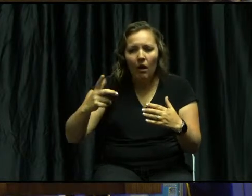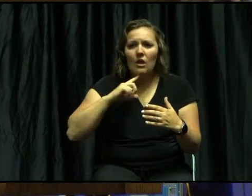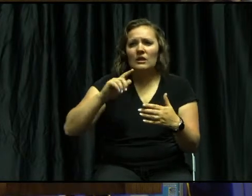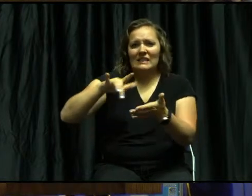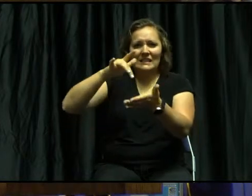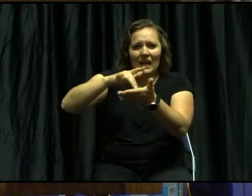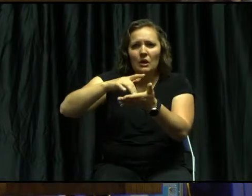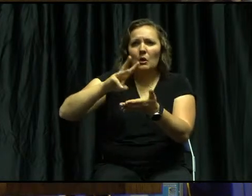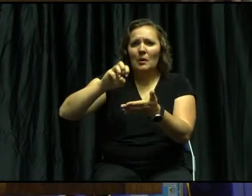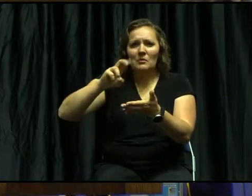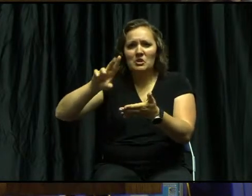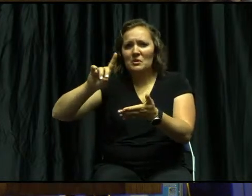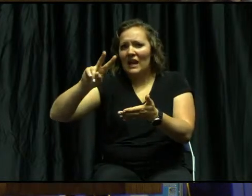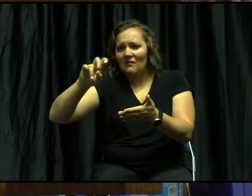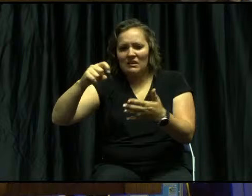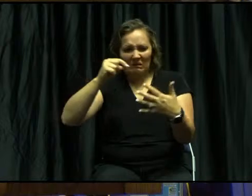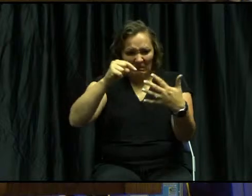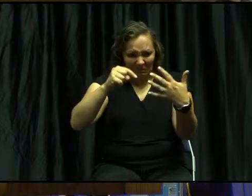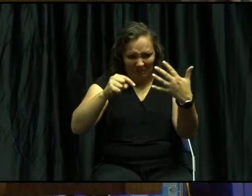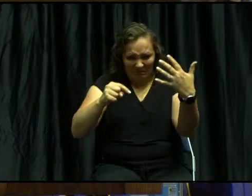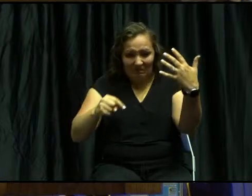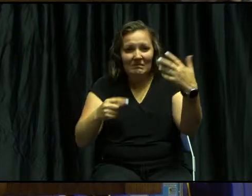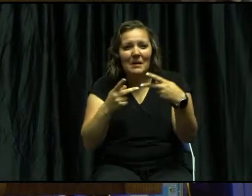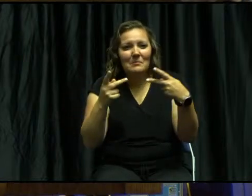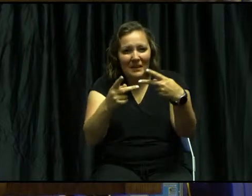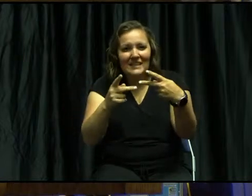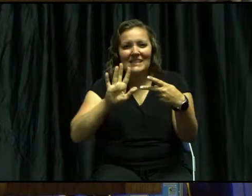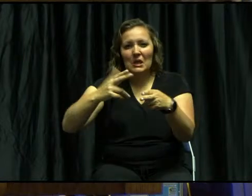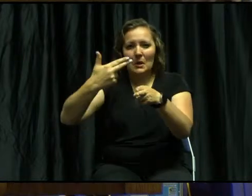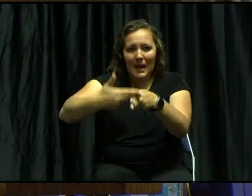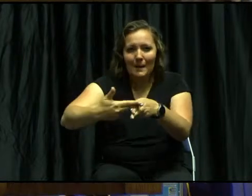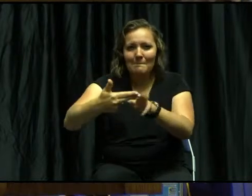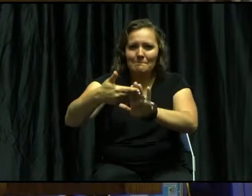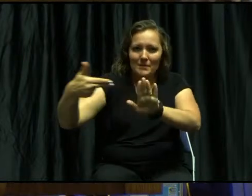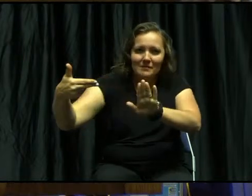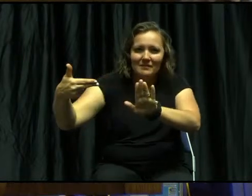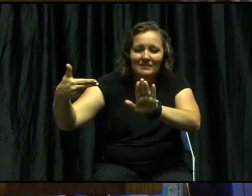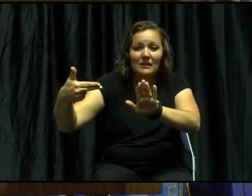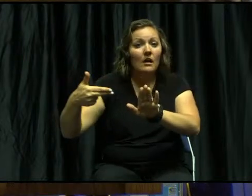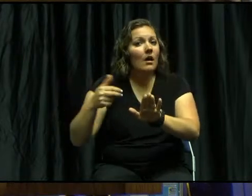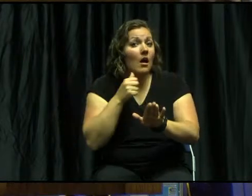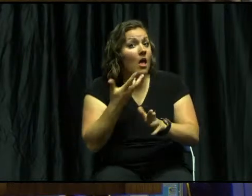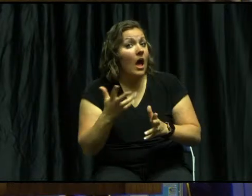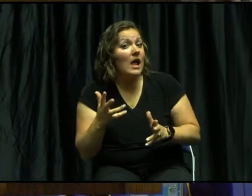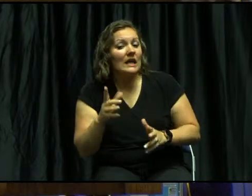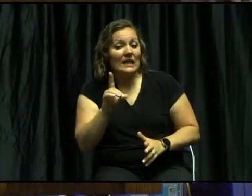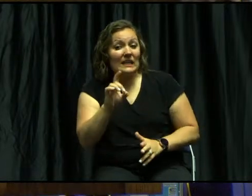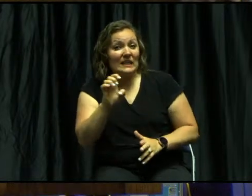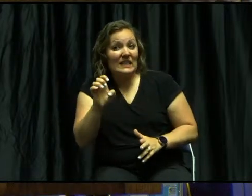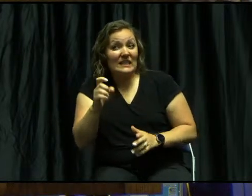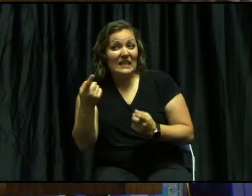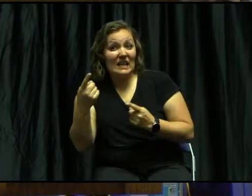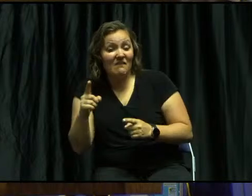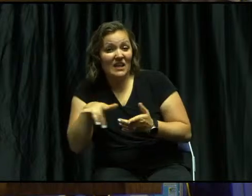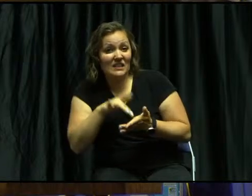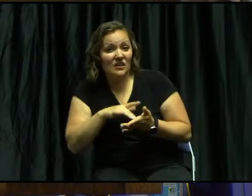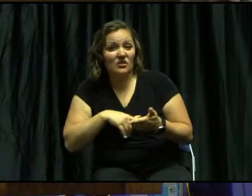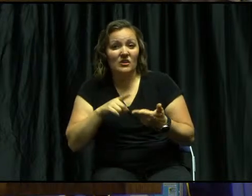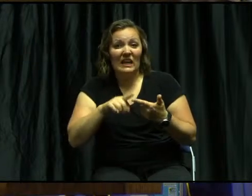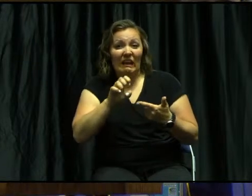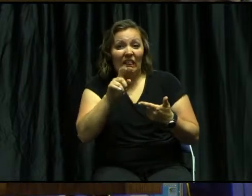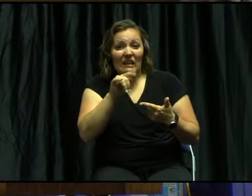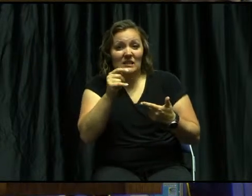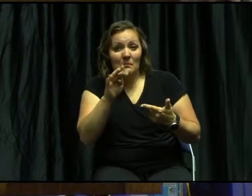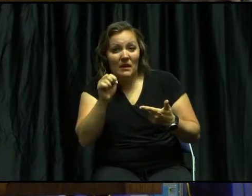WSU Davis all have their fingerprints. But that's not all. The D Event Center, Elizabeth Hall,